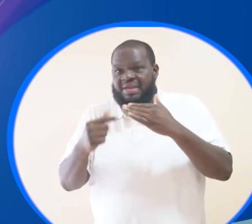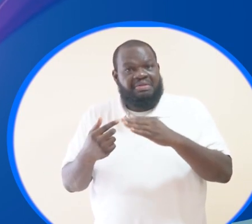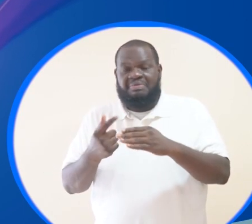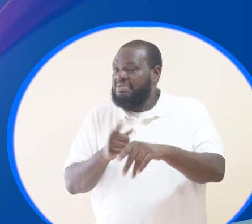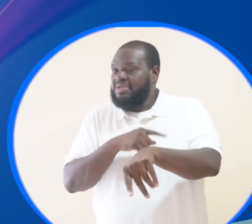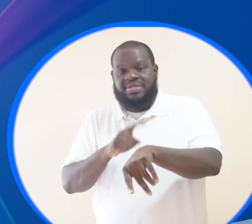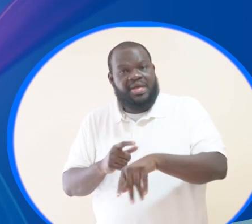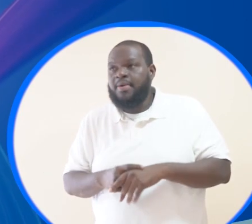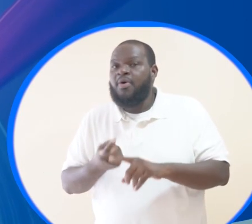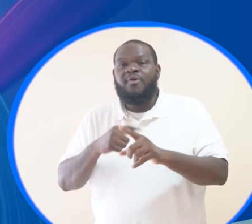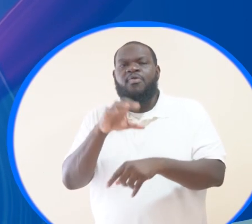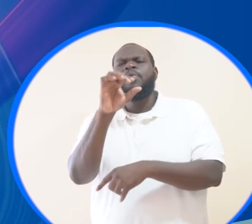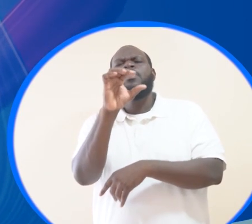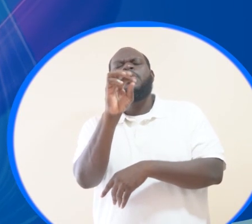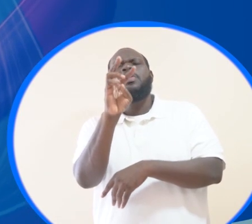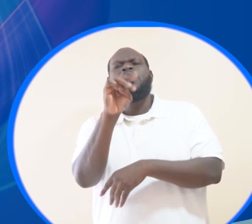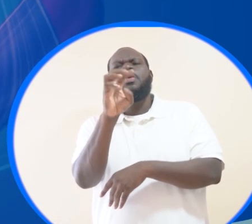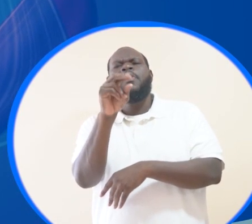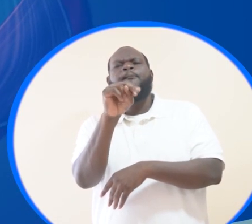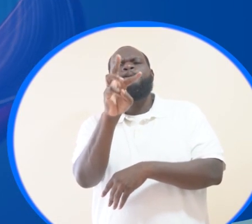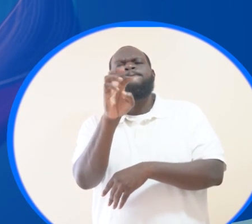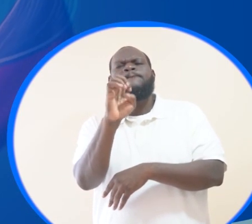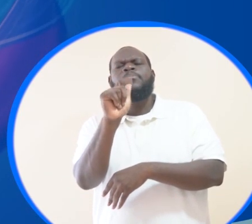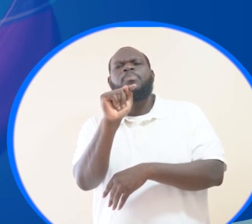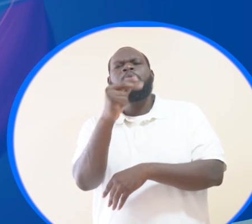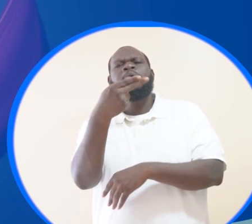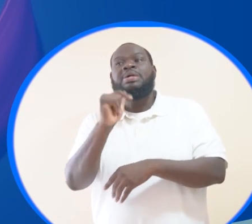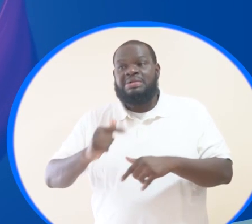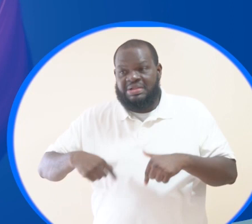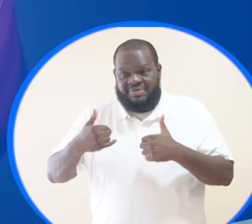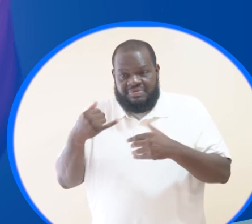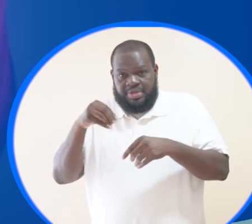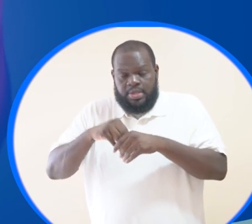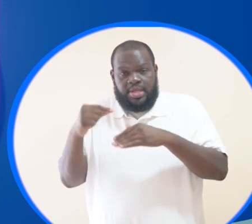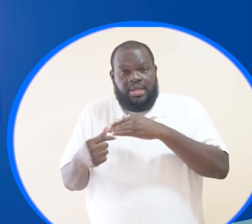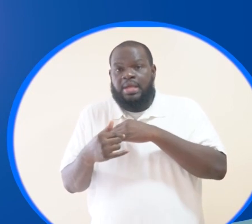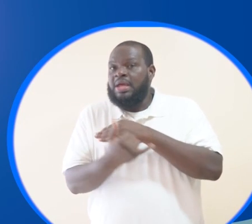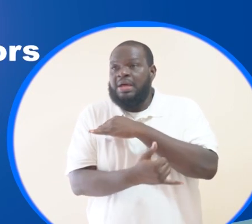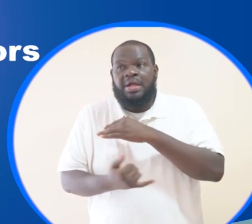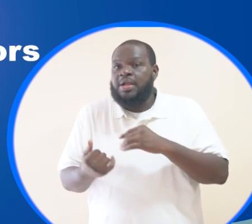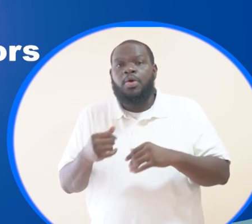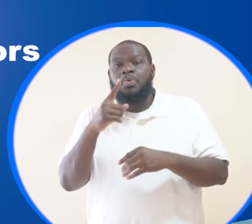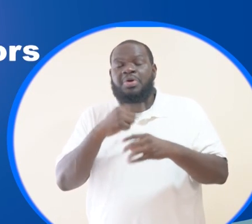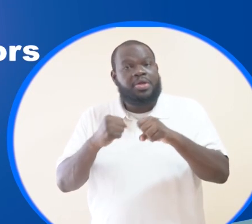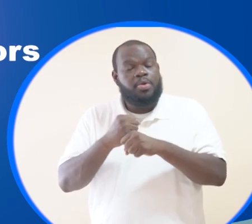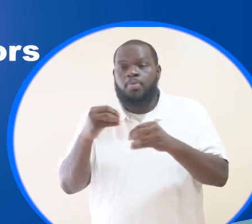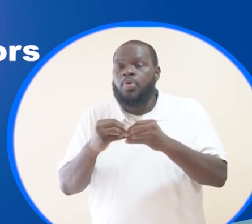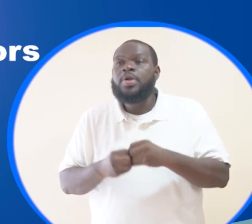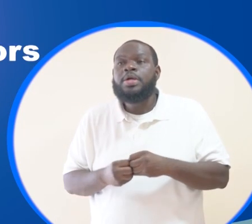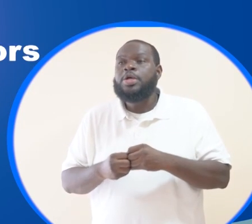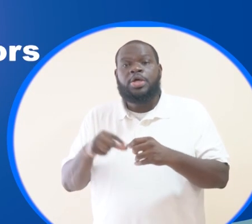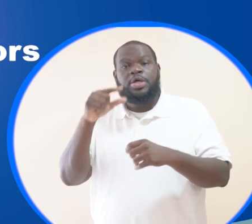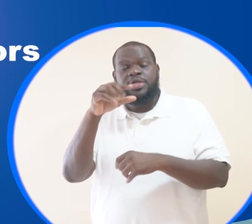citizen from a Commonwealth country living in Guyana for one year or more, you are eligible for inclusion in the OLE. GCOM has posted